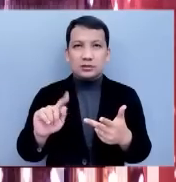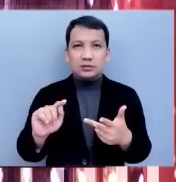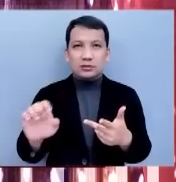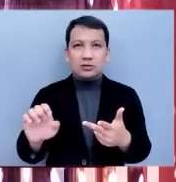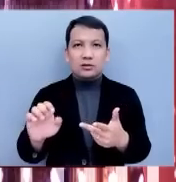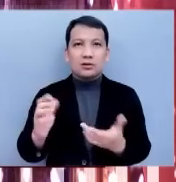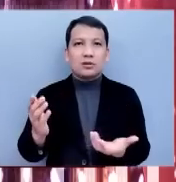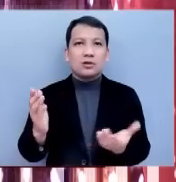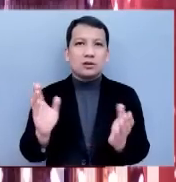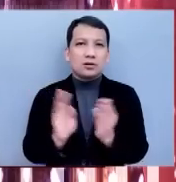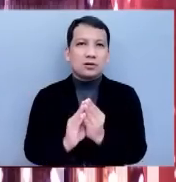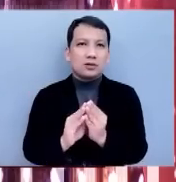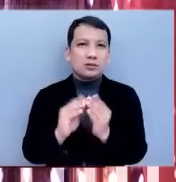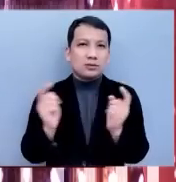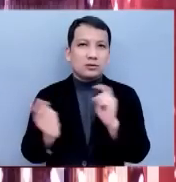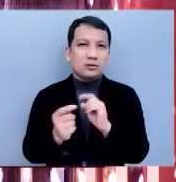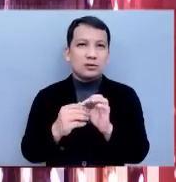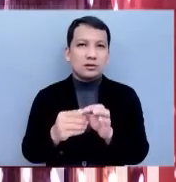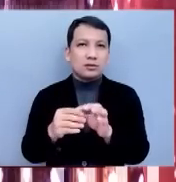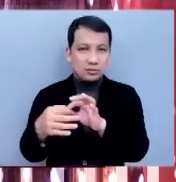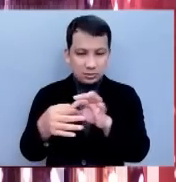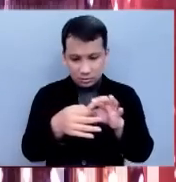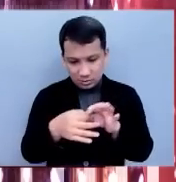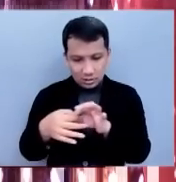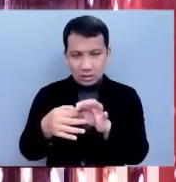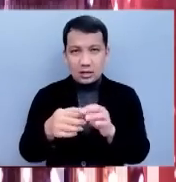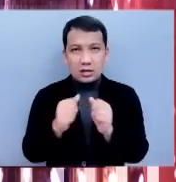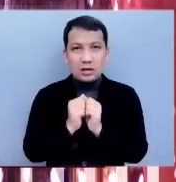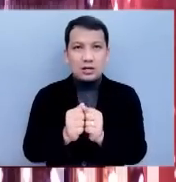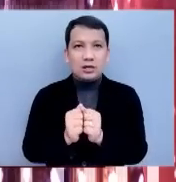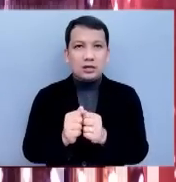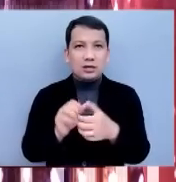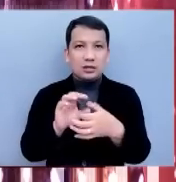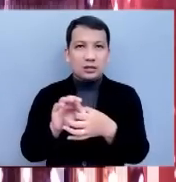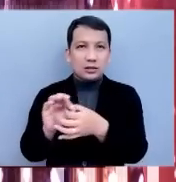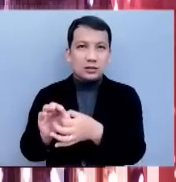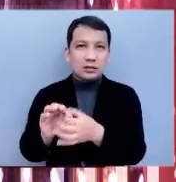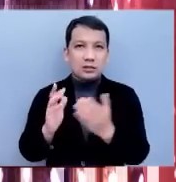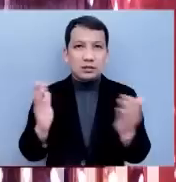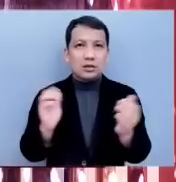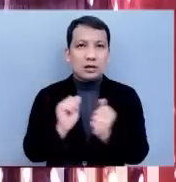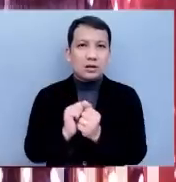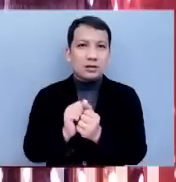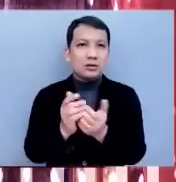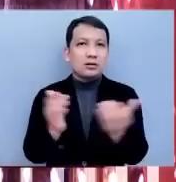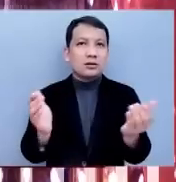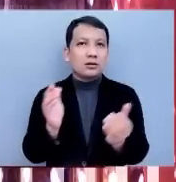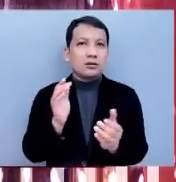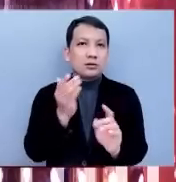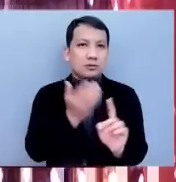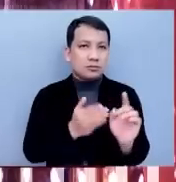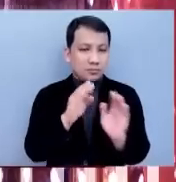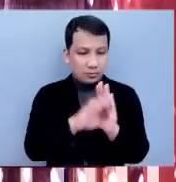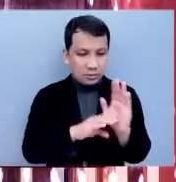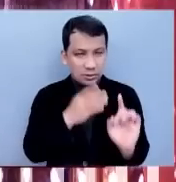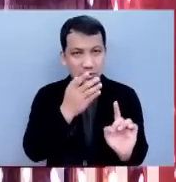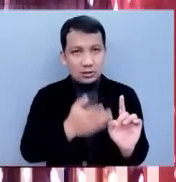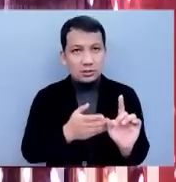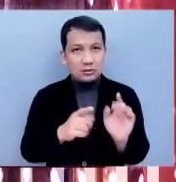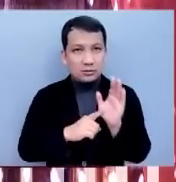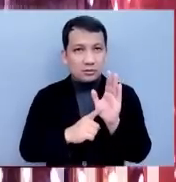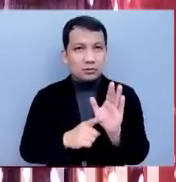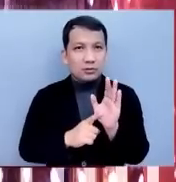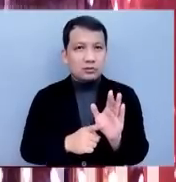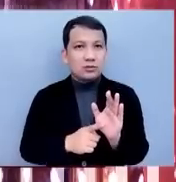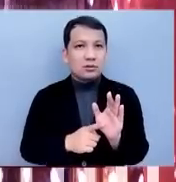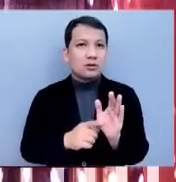the, you know, the connection that I have been privileged to have with this character, with this show, with this